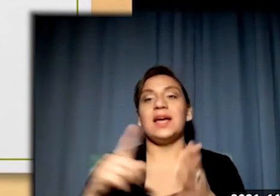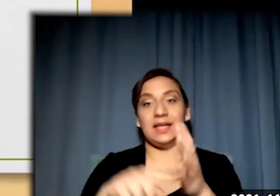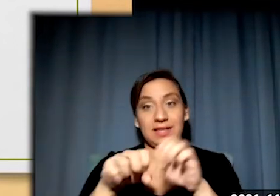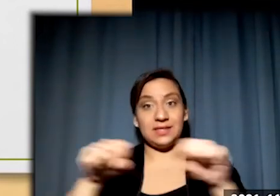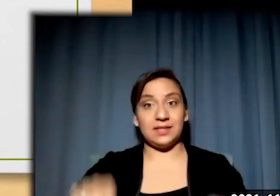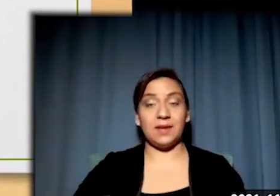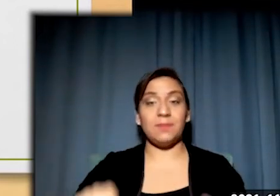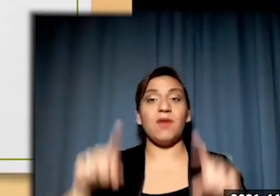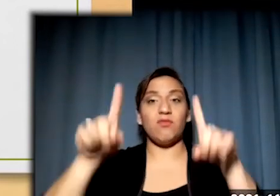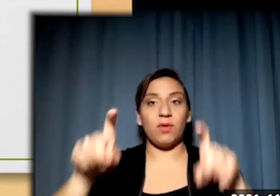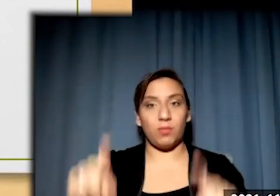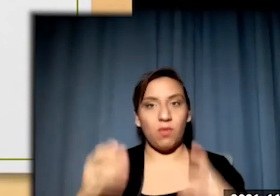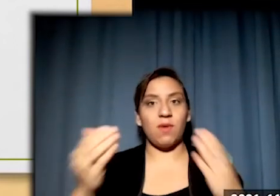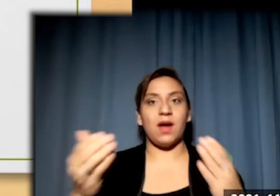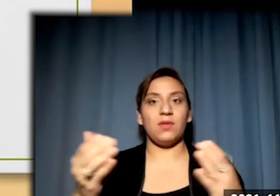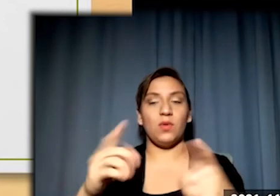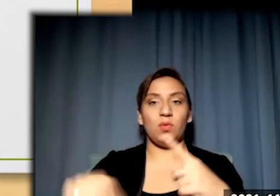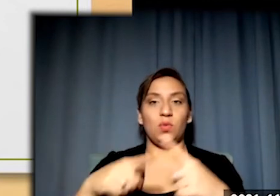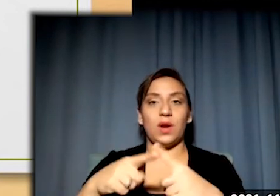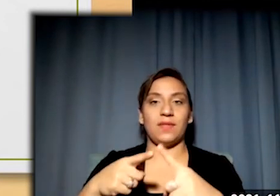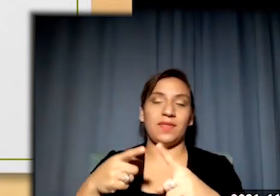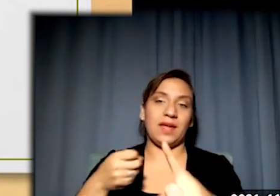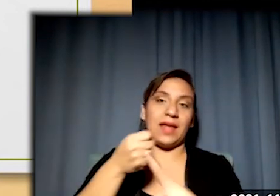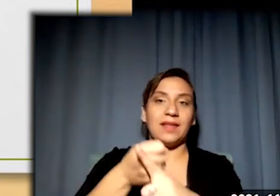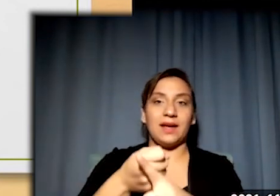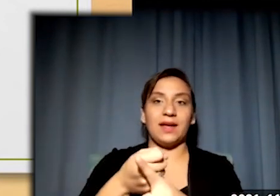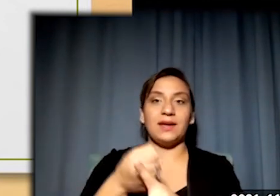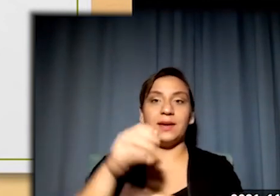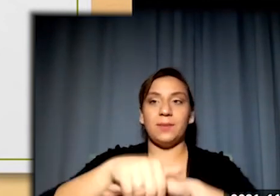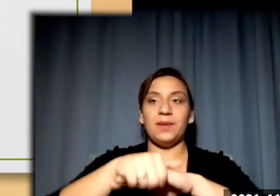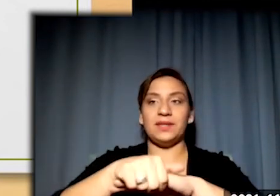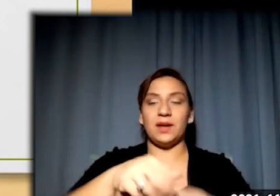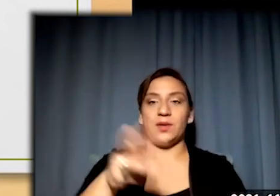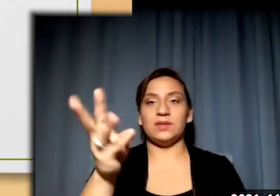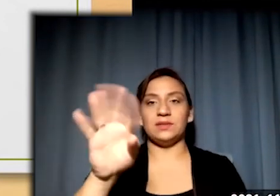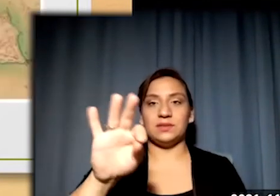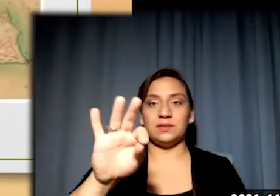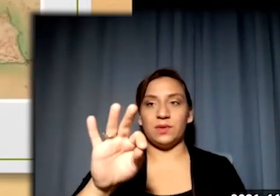in 1797, commanded by the General Sir Ralph Abercrombie.